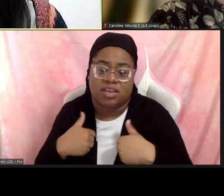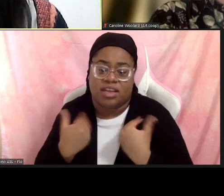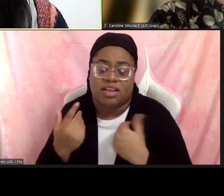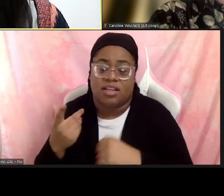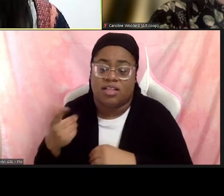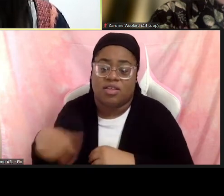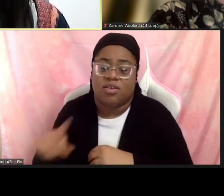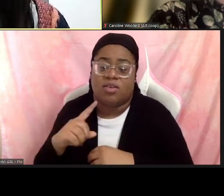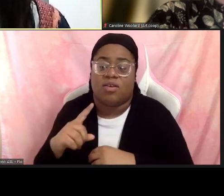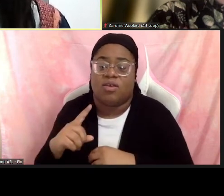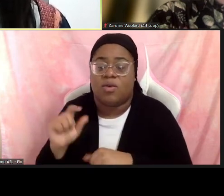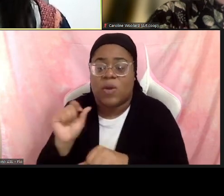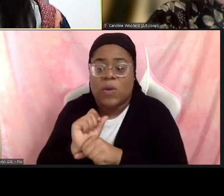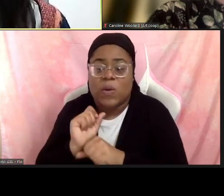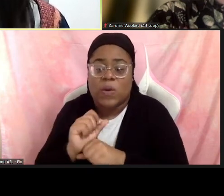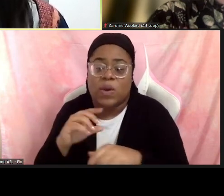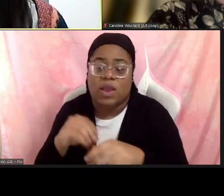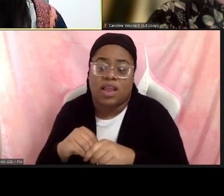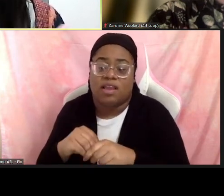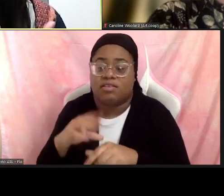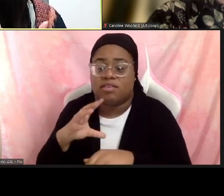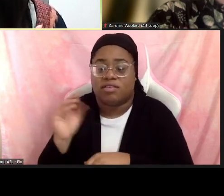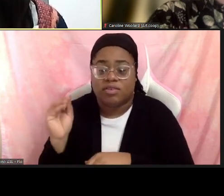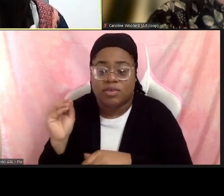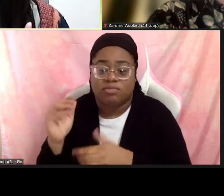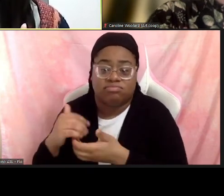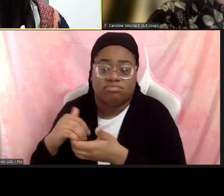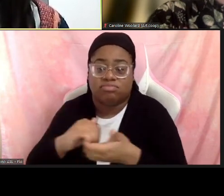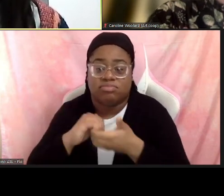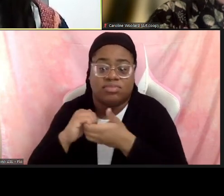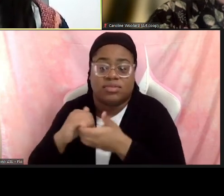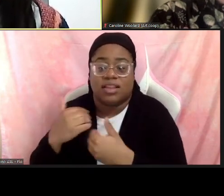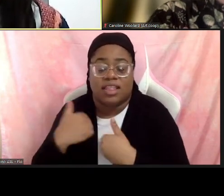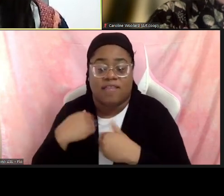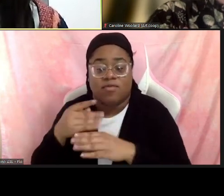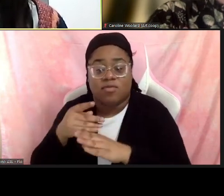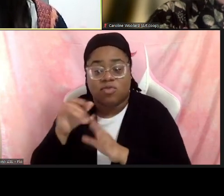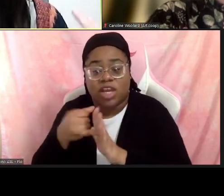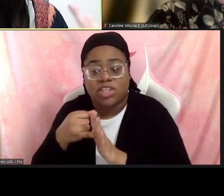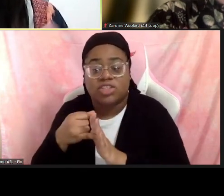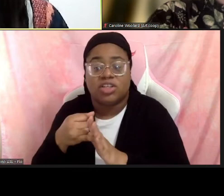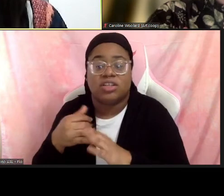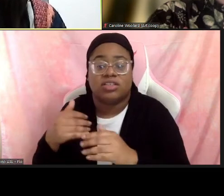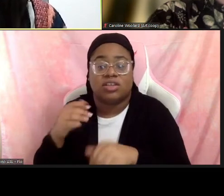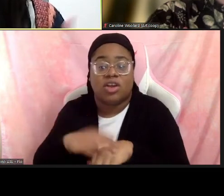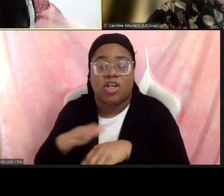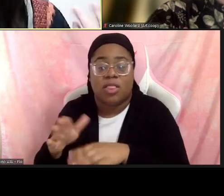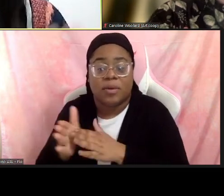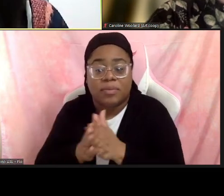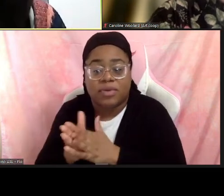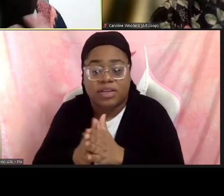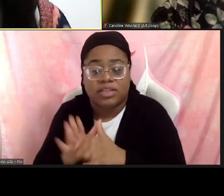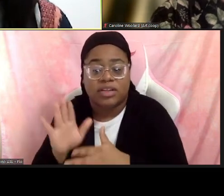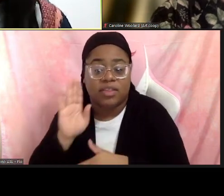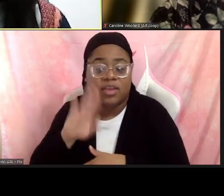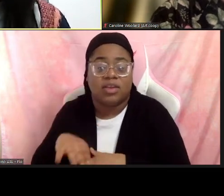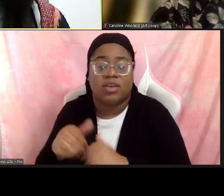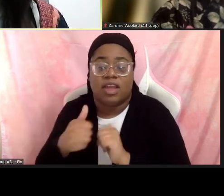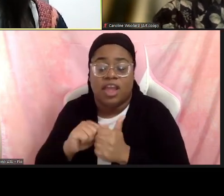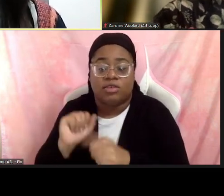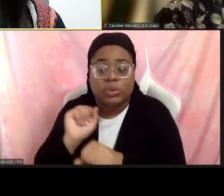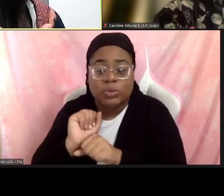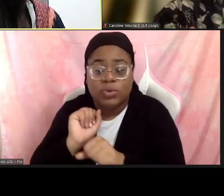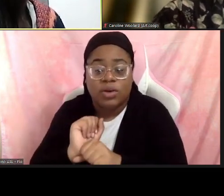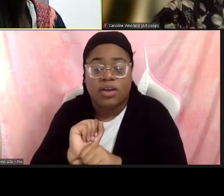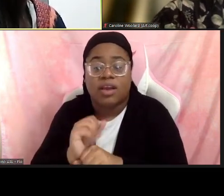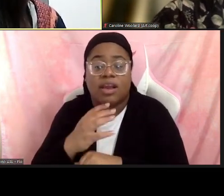them working in a cooperative way. They were having projects that were based on their passions. They knew how to work.